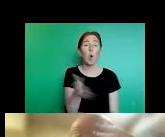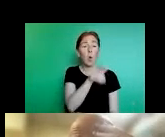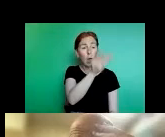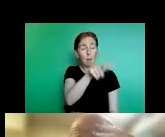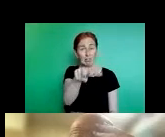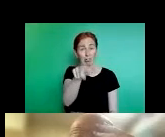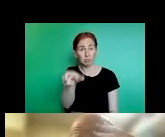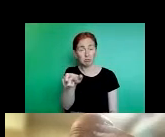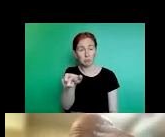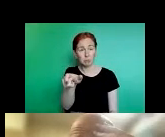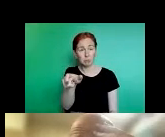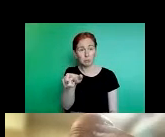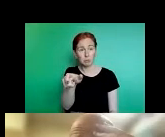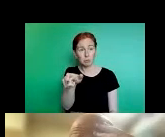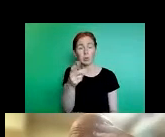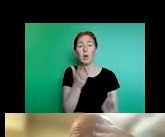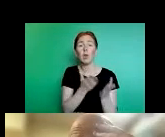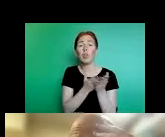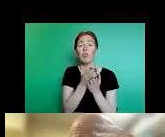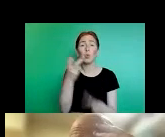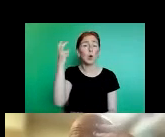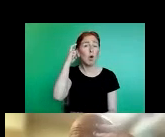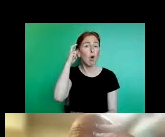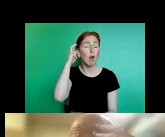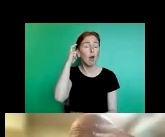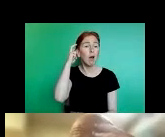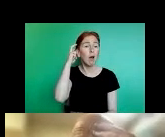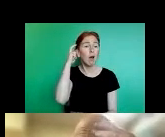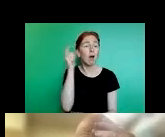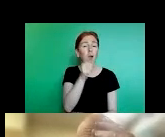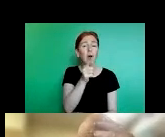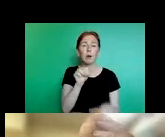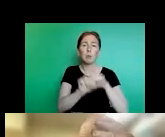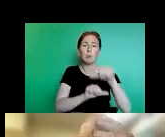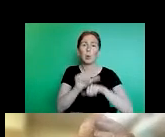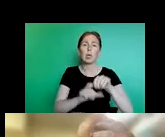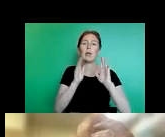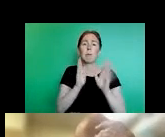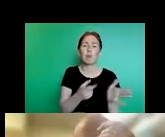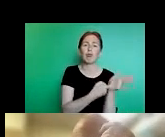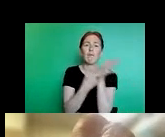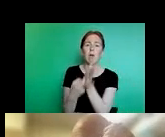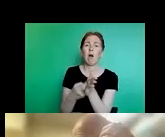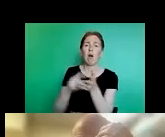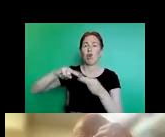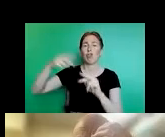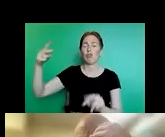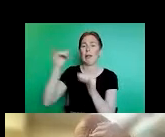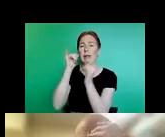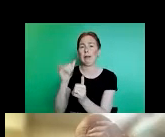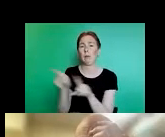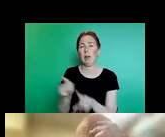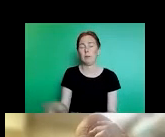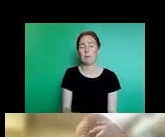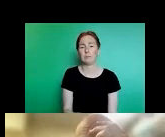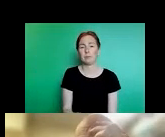the cochlear implant team. Great, thank you. Another question, how common is it to receive a clinical diagnosis